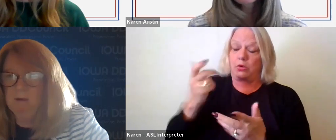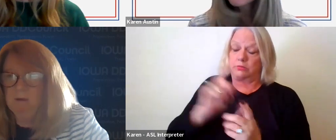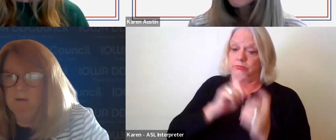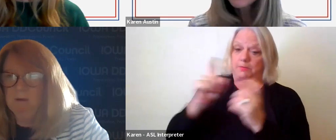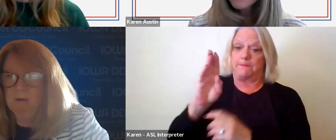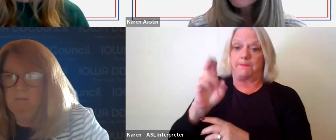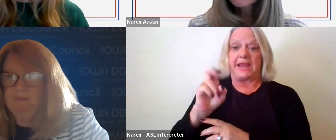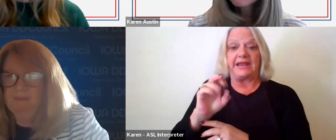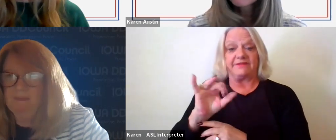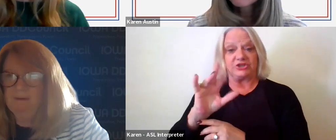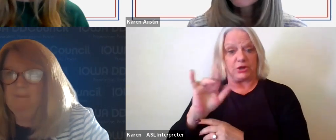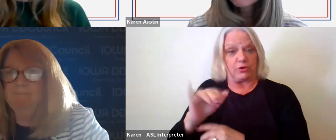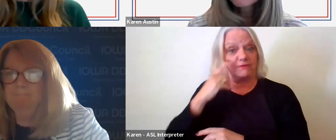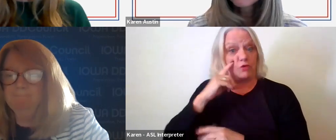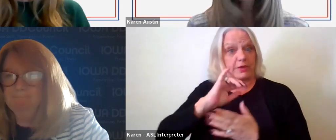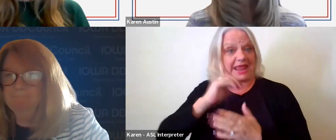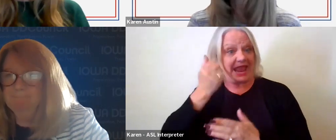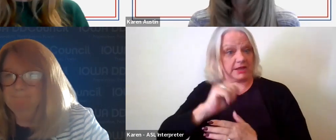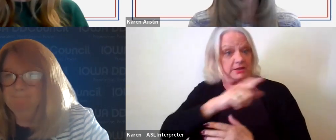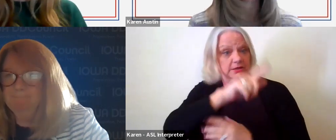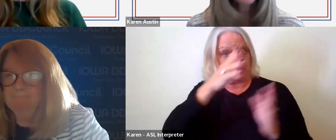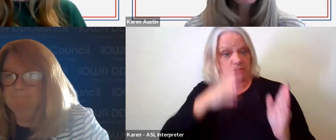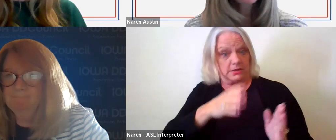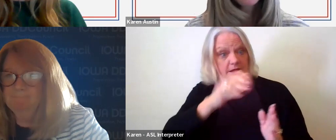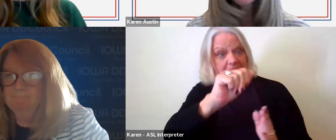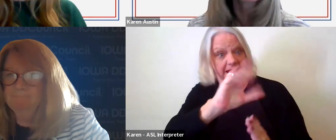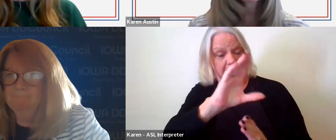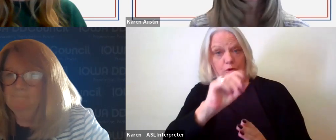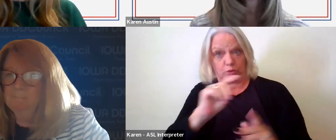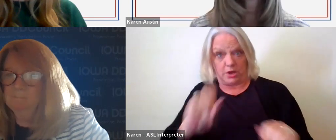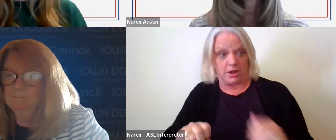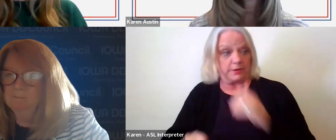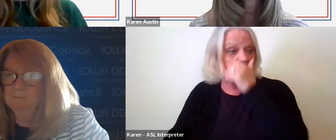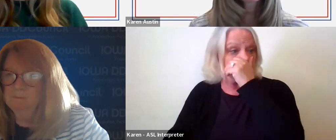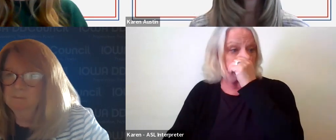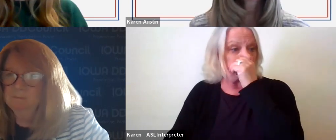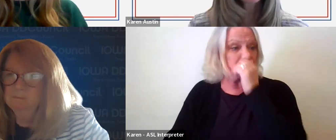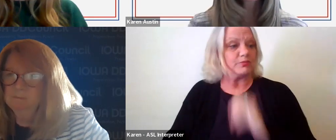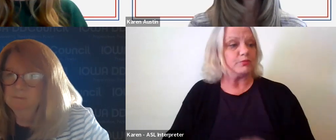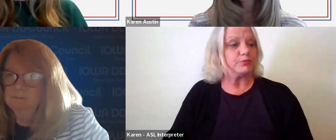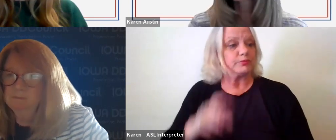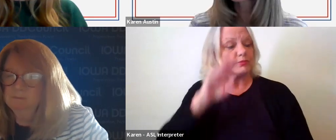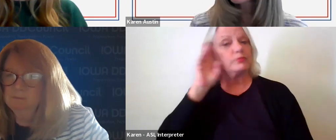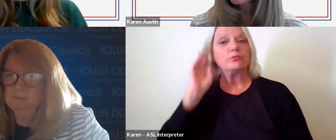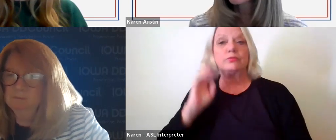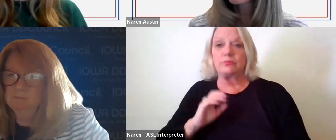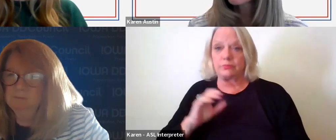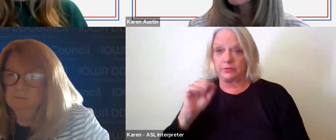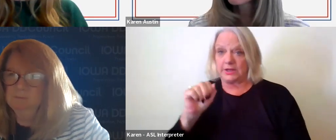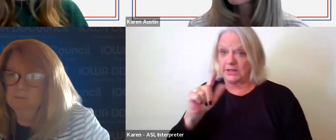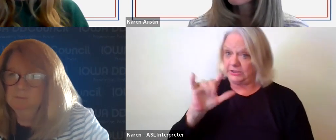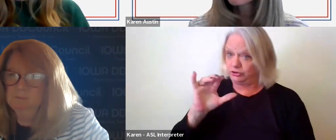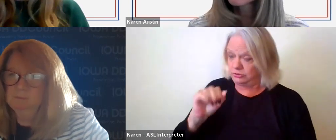Can you hear me now? Yeah. Okay, not sure what happened. Alicia, actually, do you want to take that